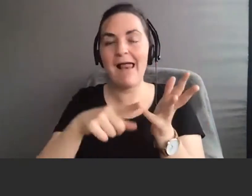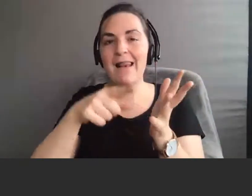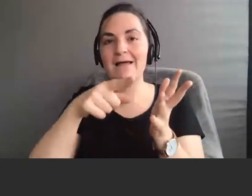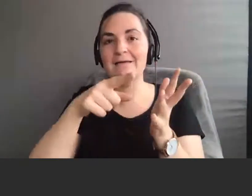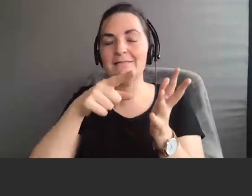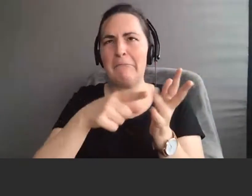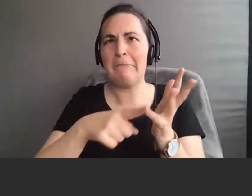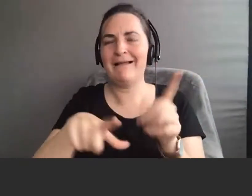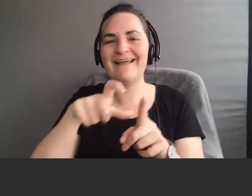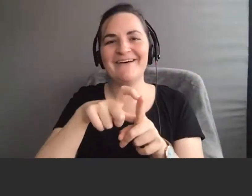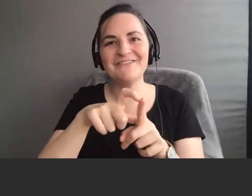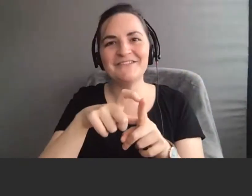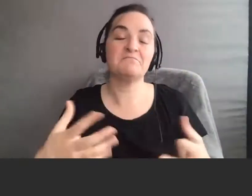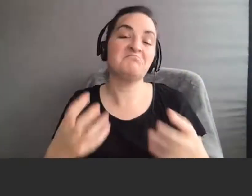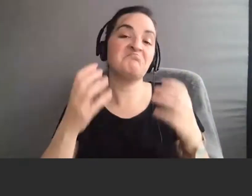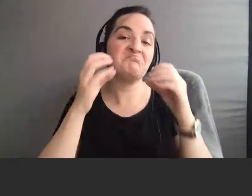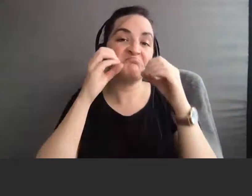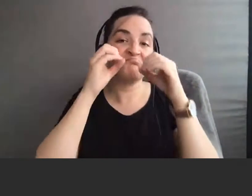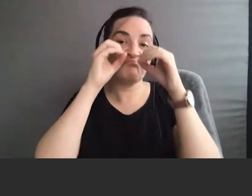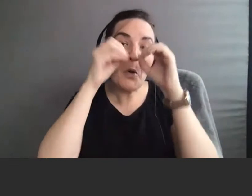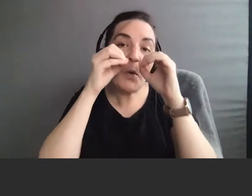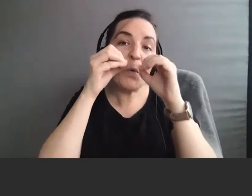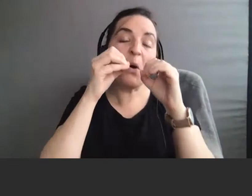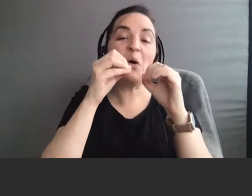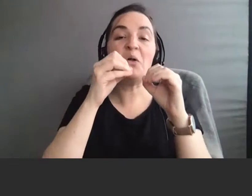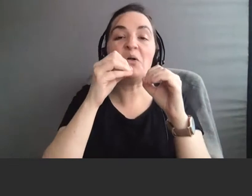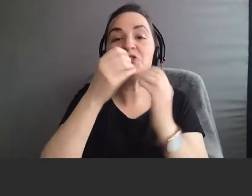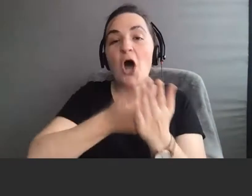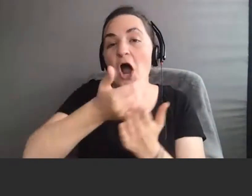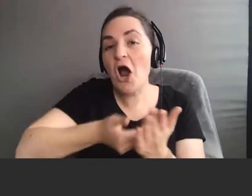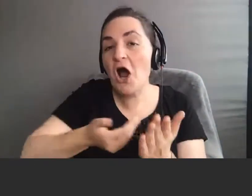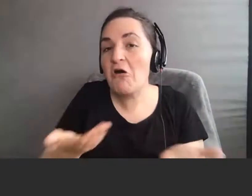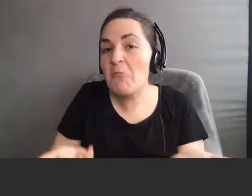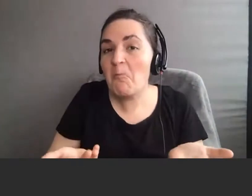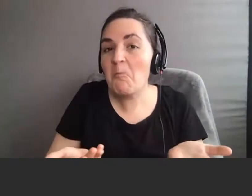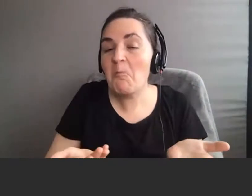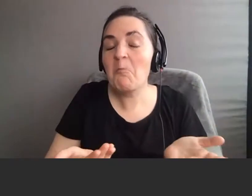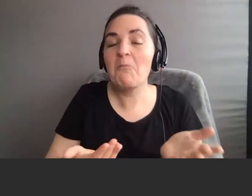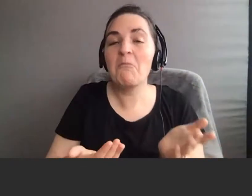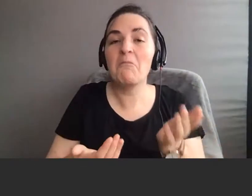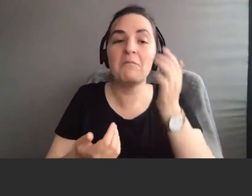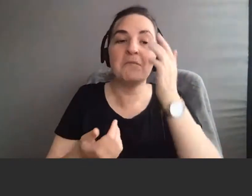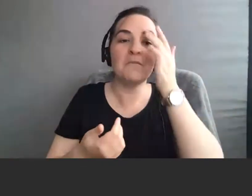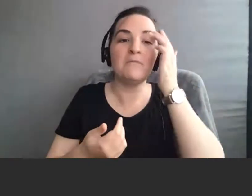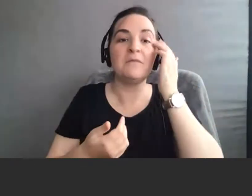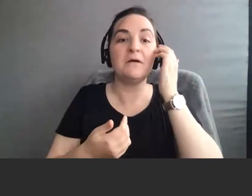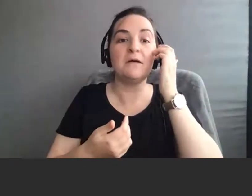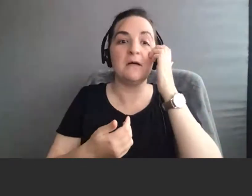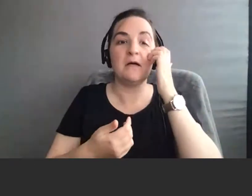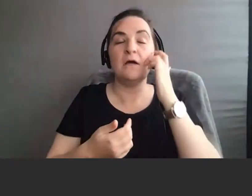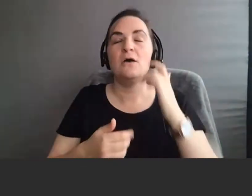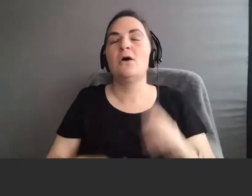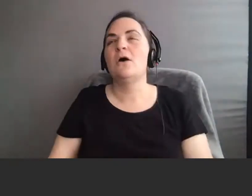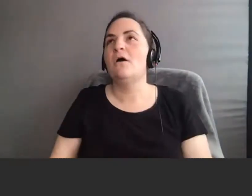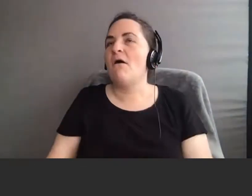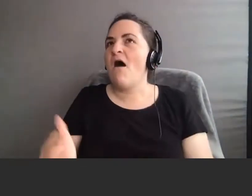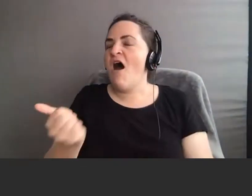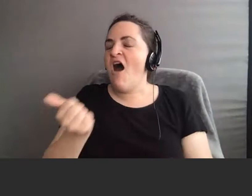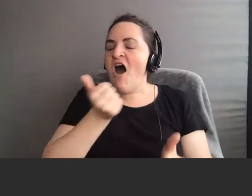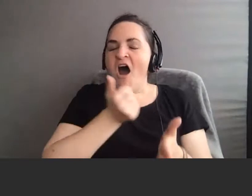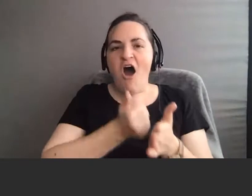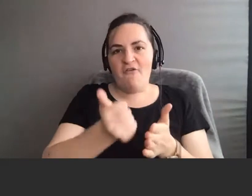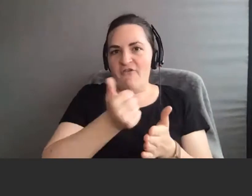So on maybe Google Documents, for example, that would be a good place to save them. The number of students who email me,